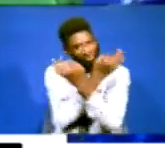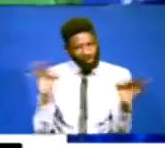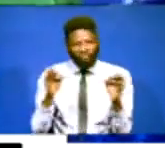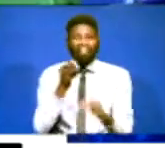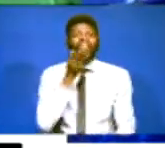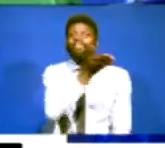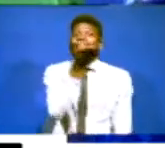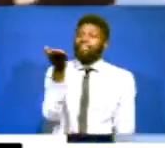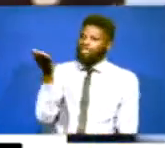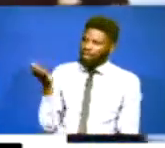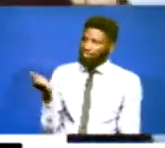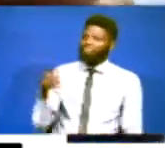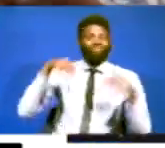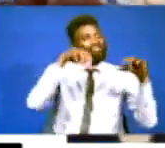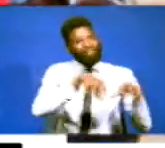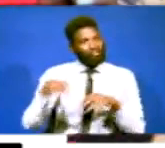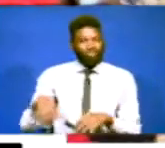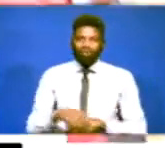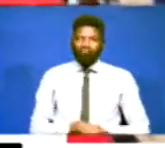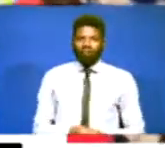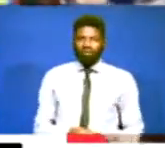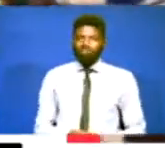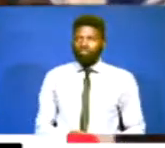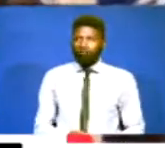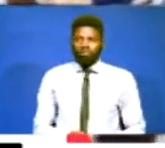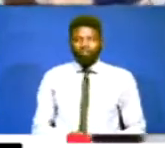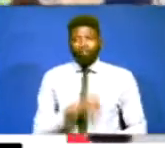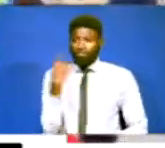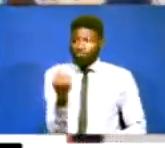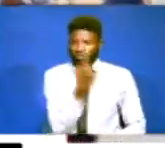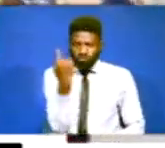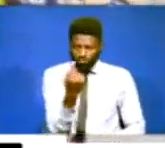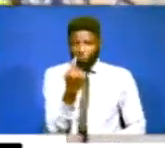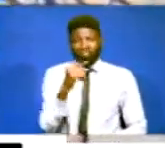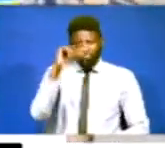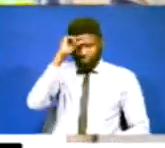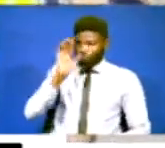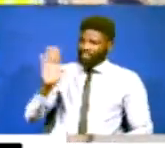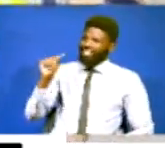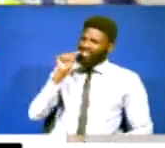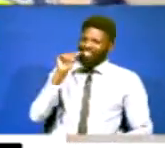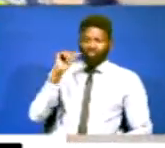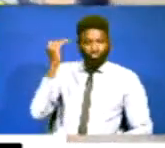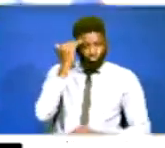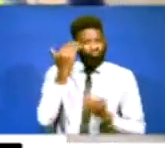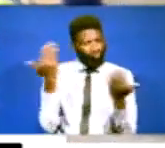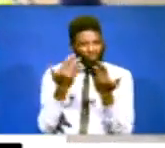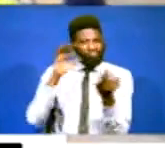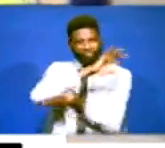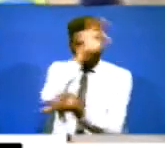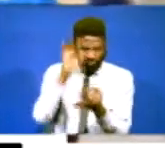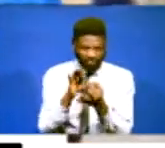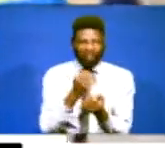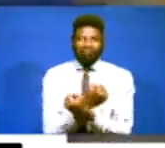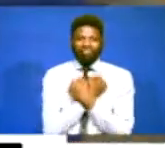of this country are suffering. With only the British government knowing exactly where Dedan Kimathi was buried, Mukami asked the